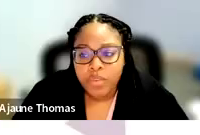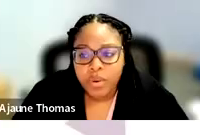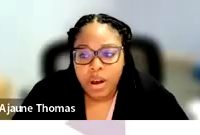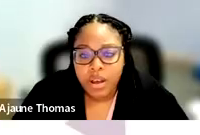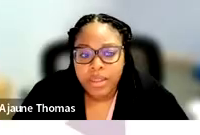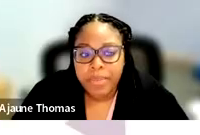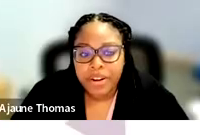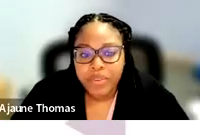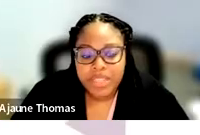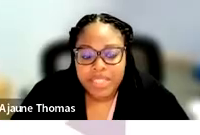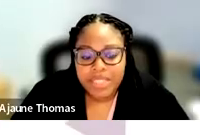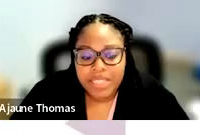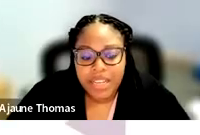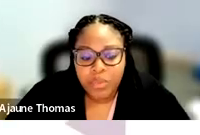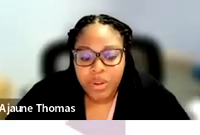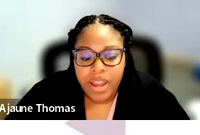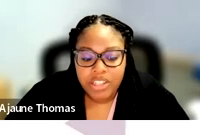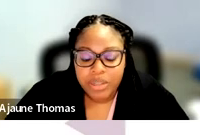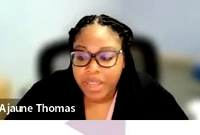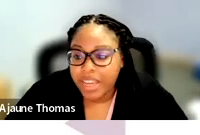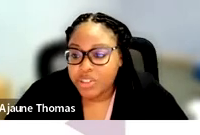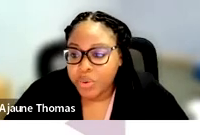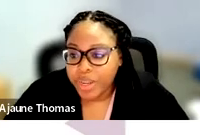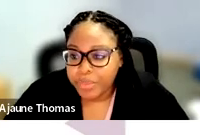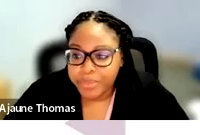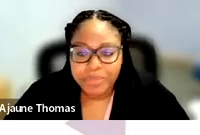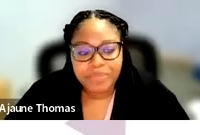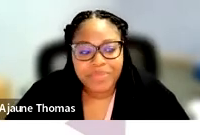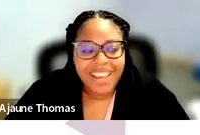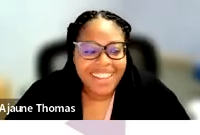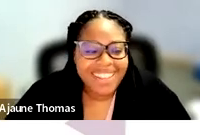So overall, the better voice assistant would actually be Android.